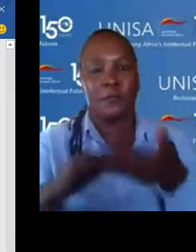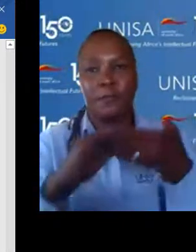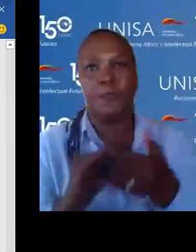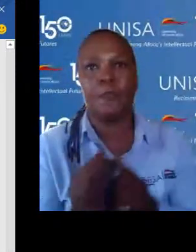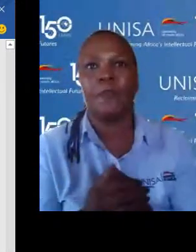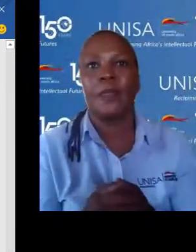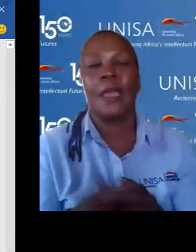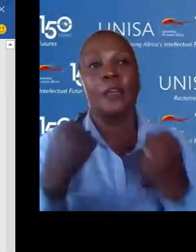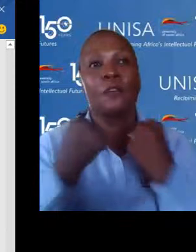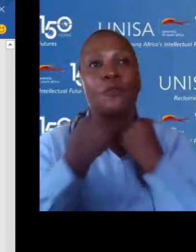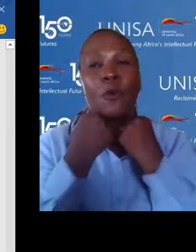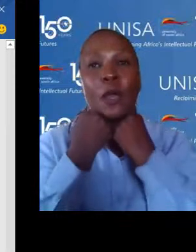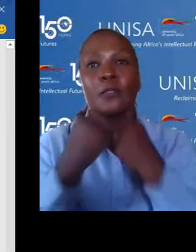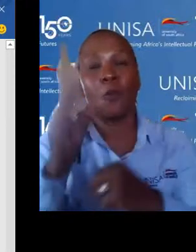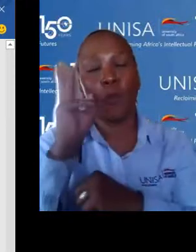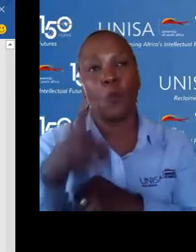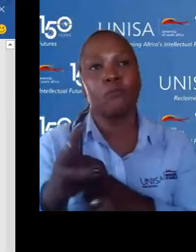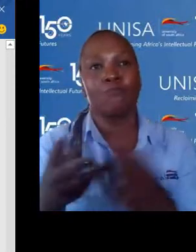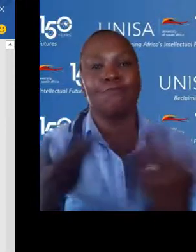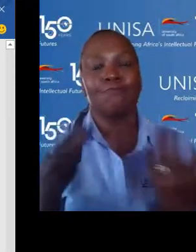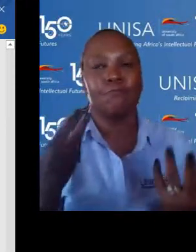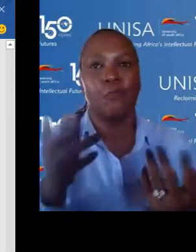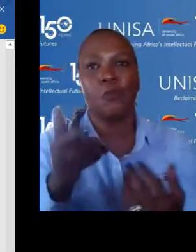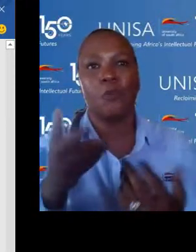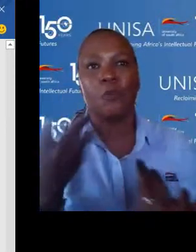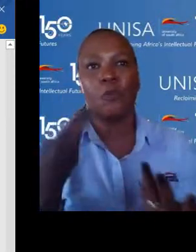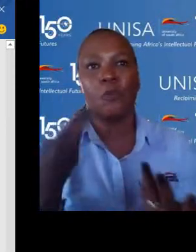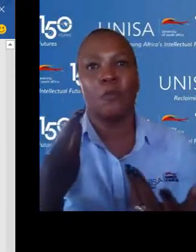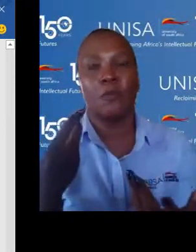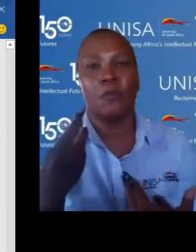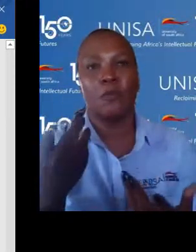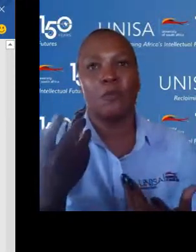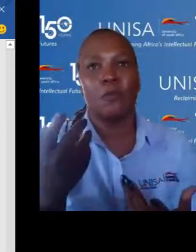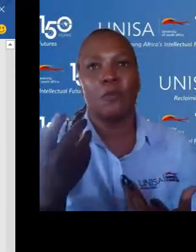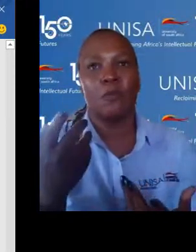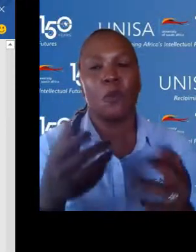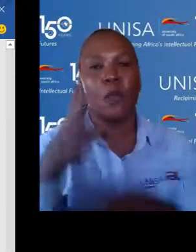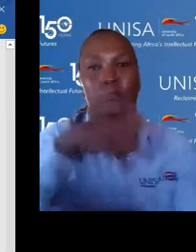we also going to adopt the